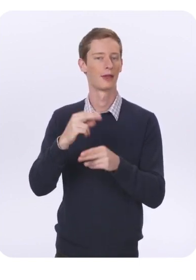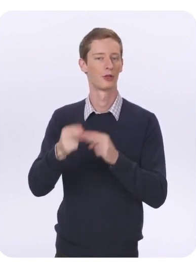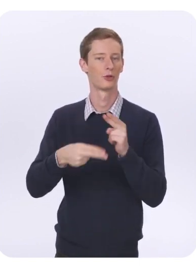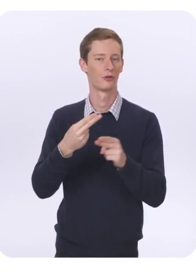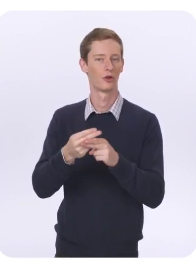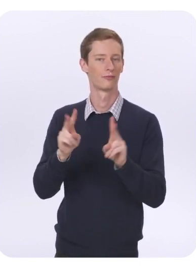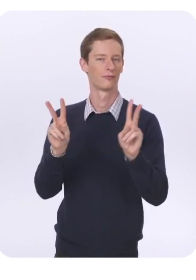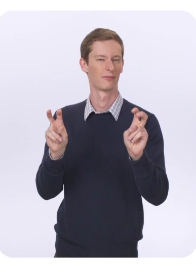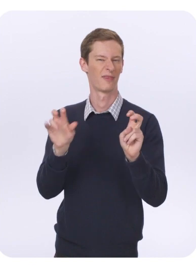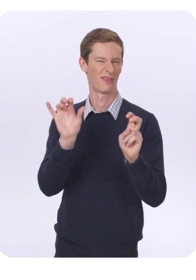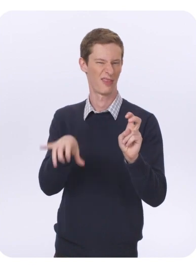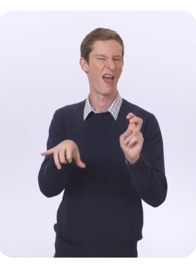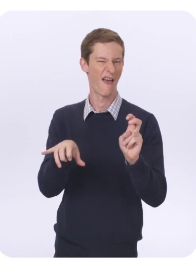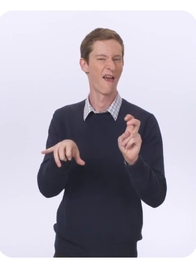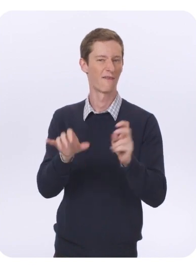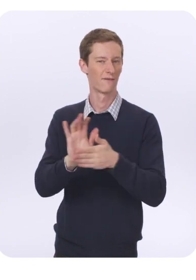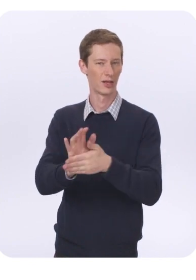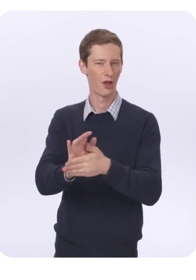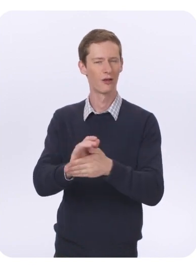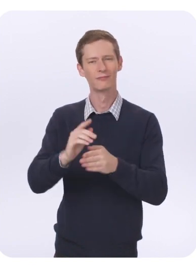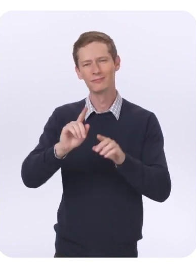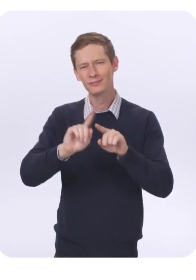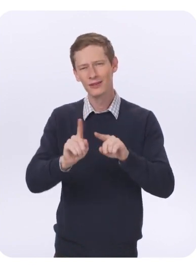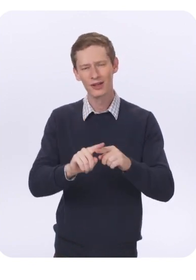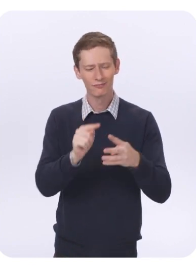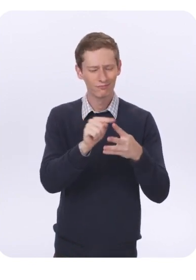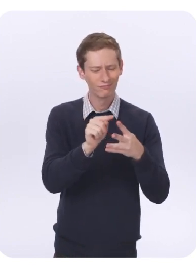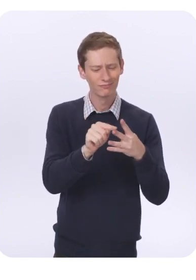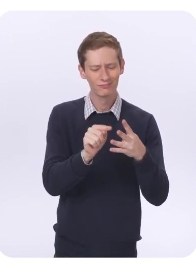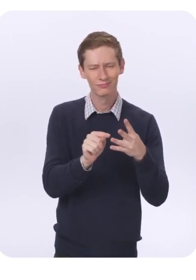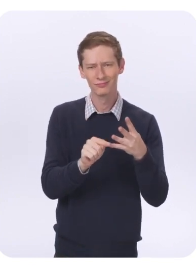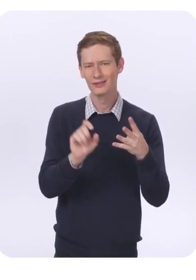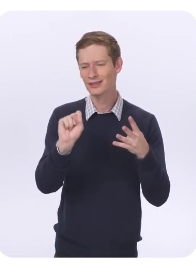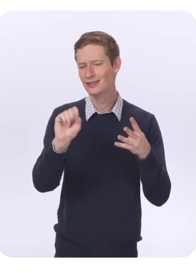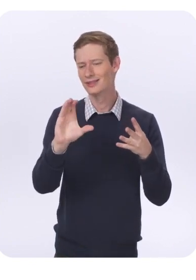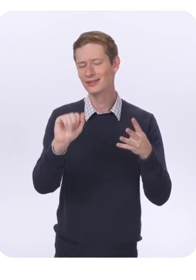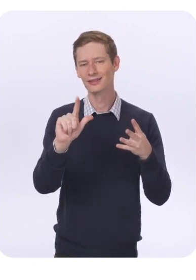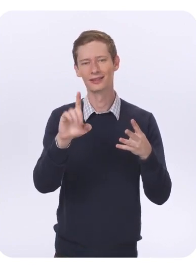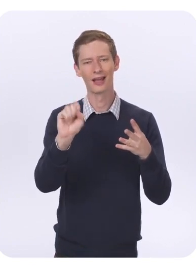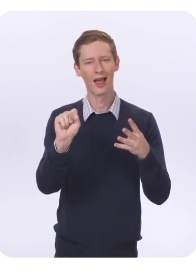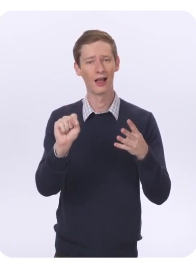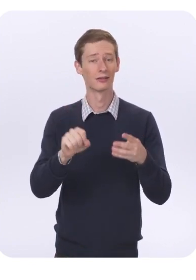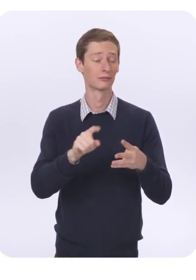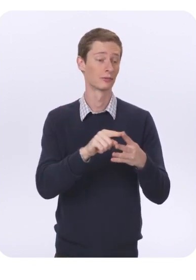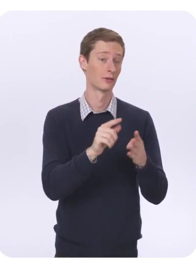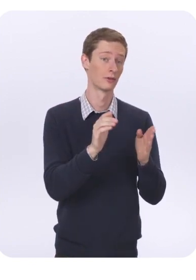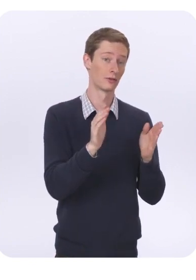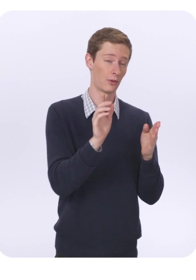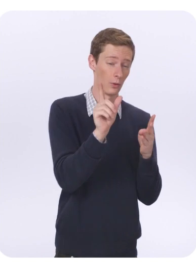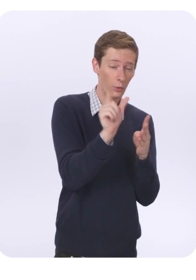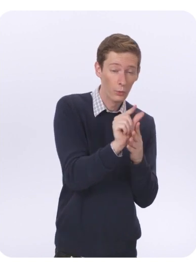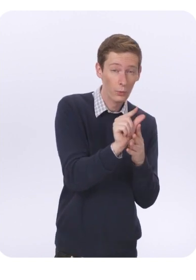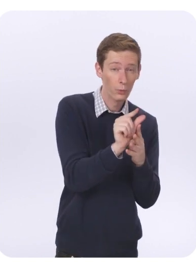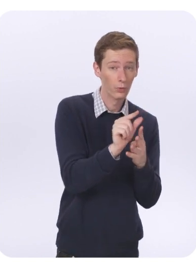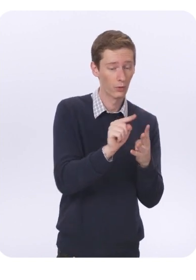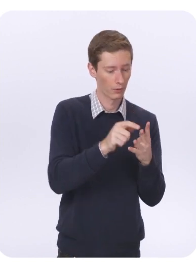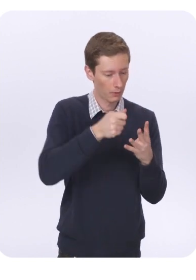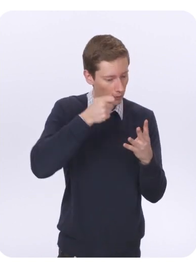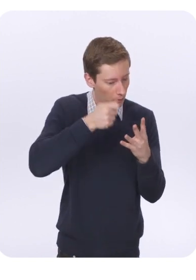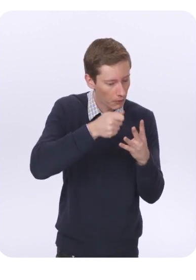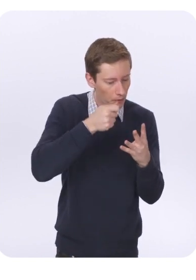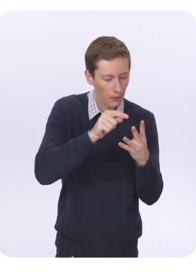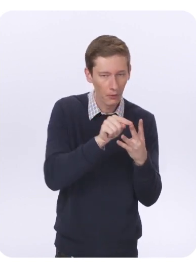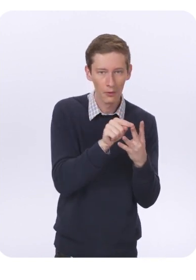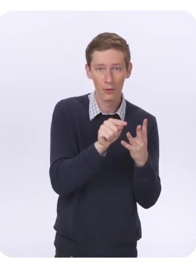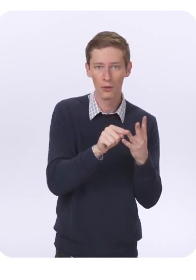of scales as habitats for different life forms. The miniature realm, the microscopic realm, the